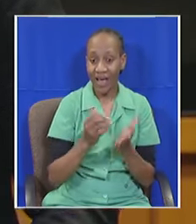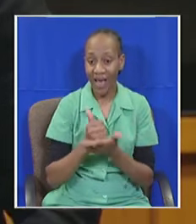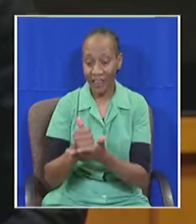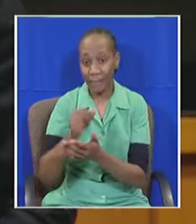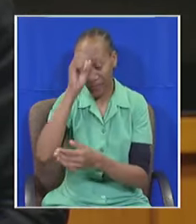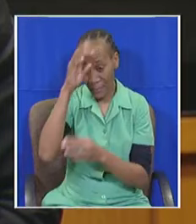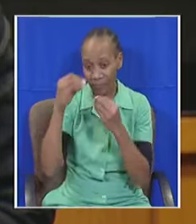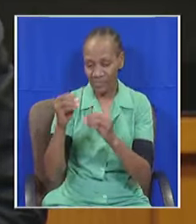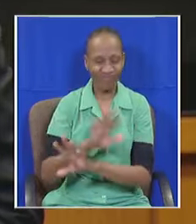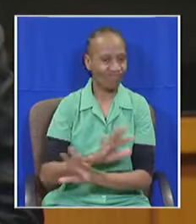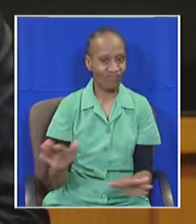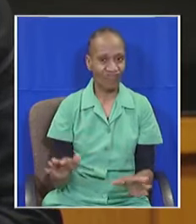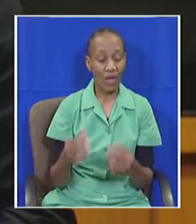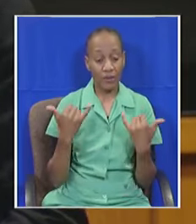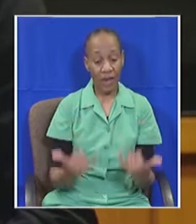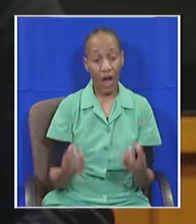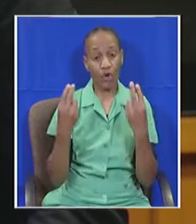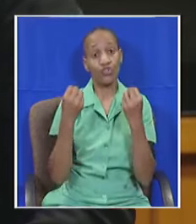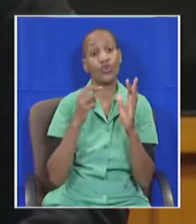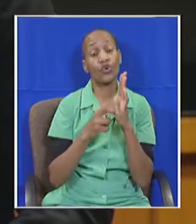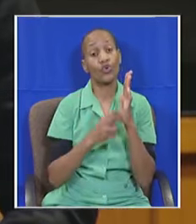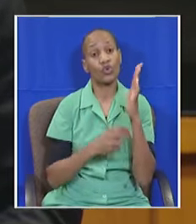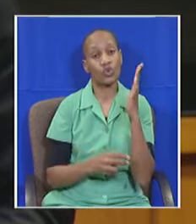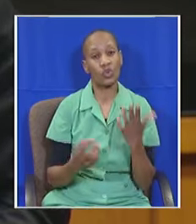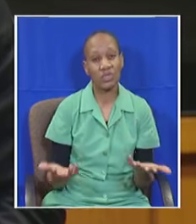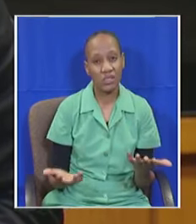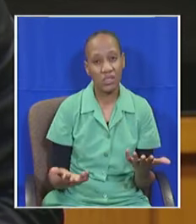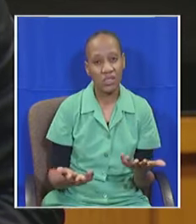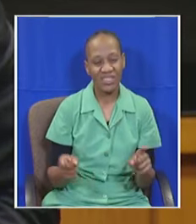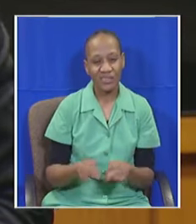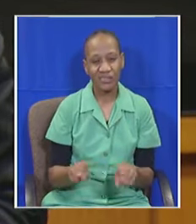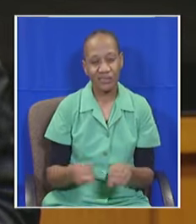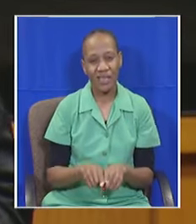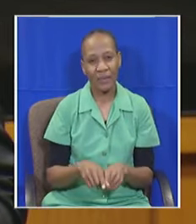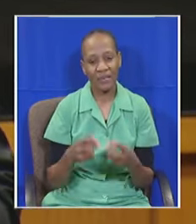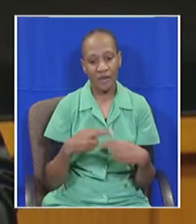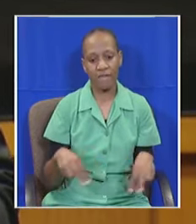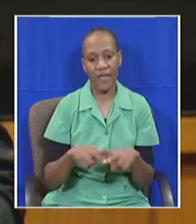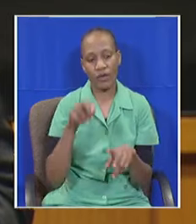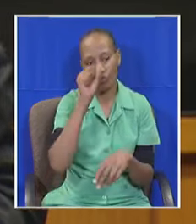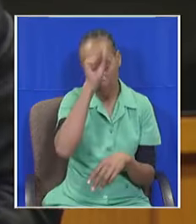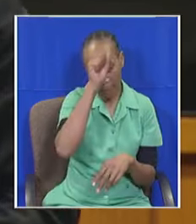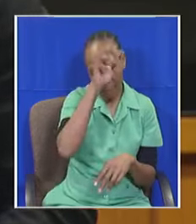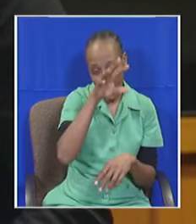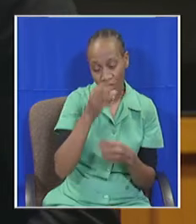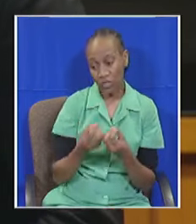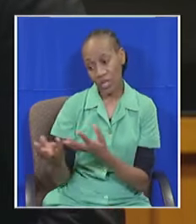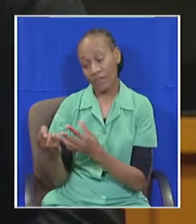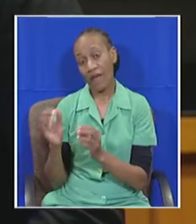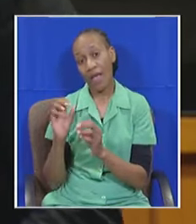In presenting its new rules, which amount to a massive giveaway of mine value to the ANC's favoured